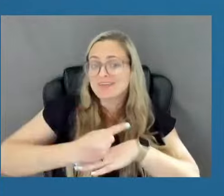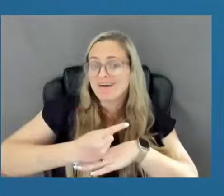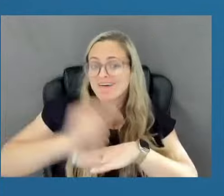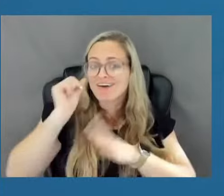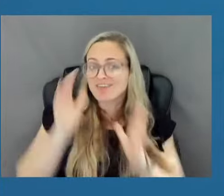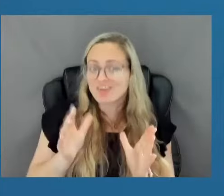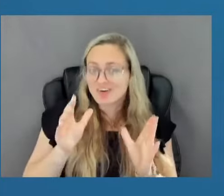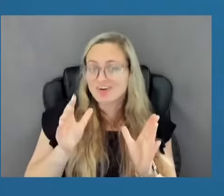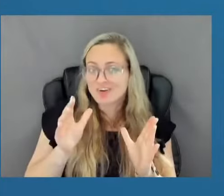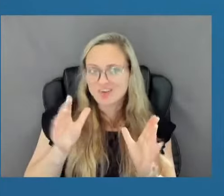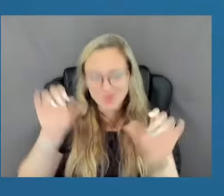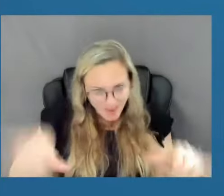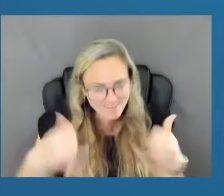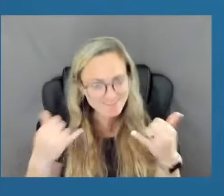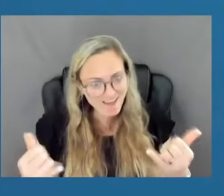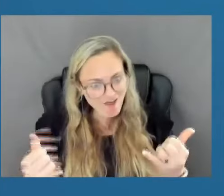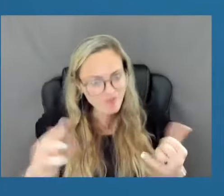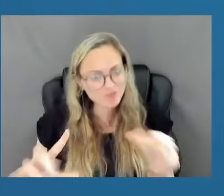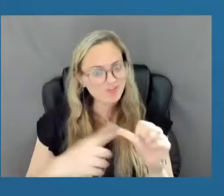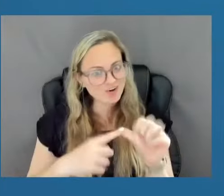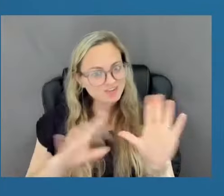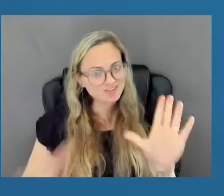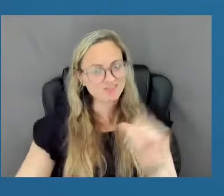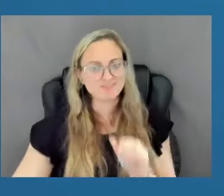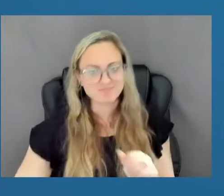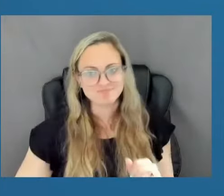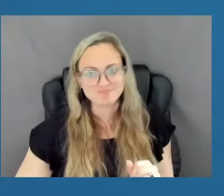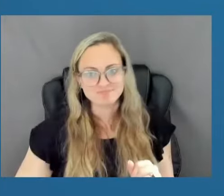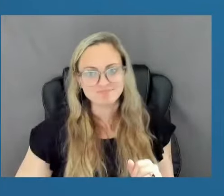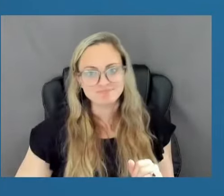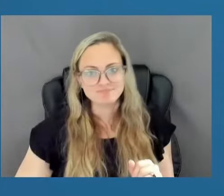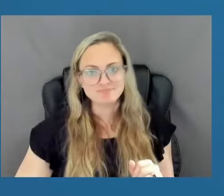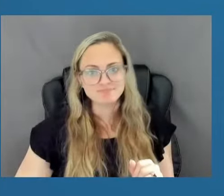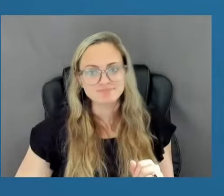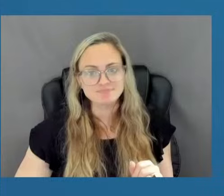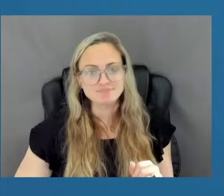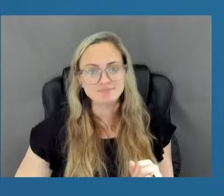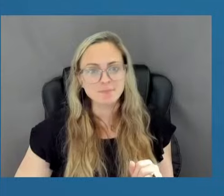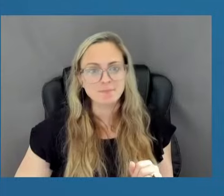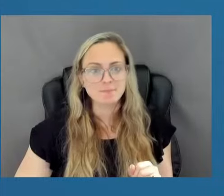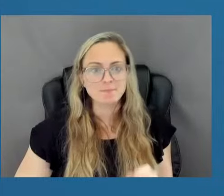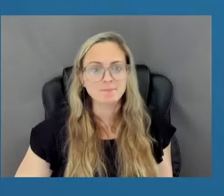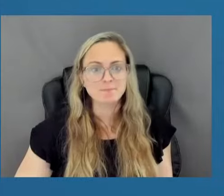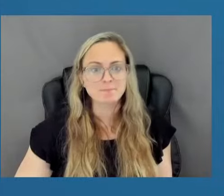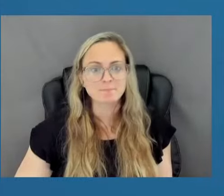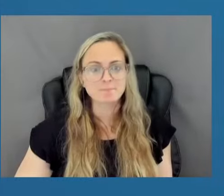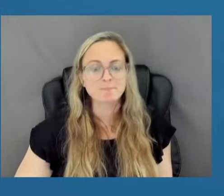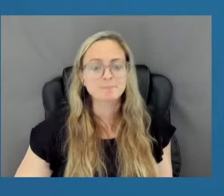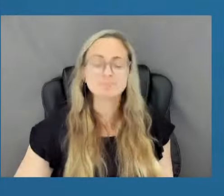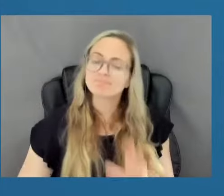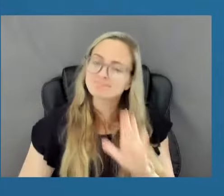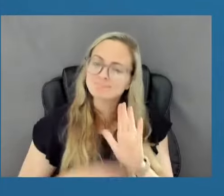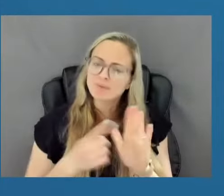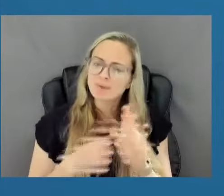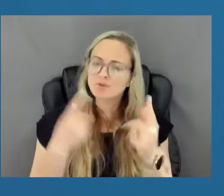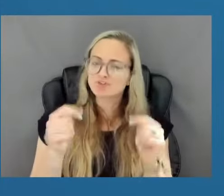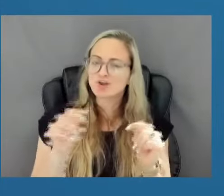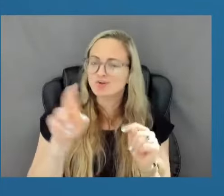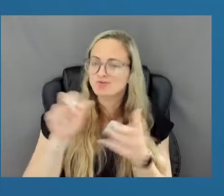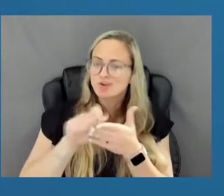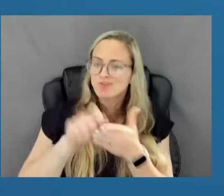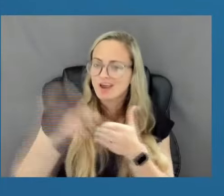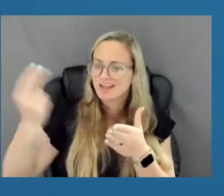She's a first. Sometimes they try to rewrite history, but